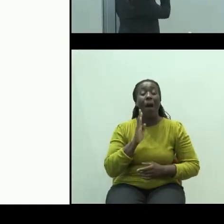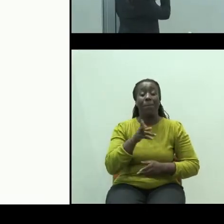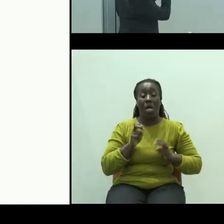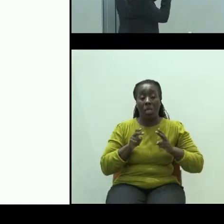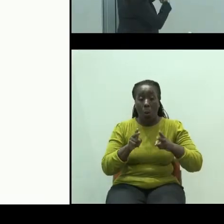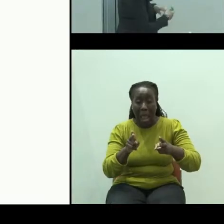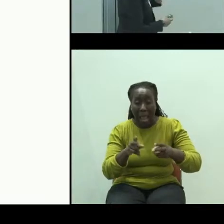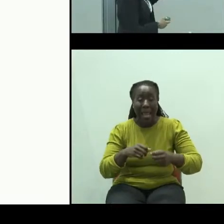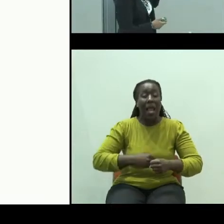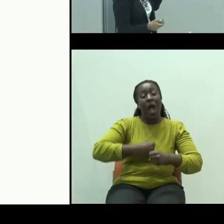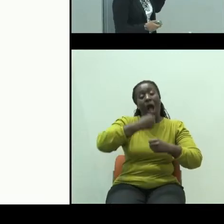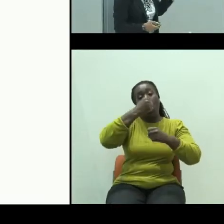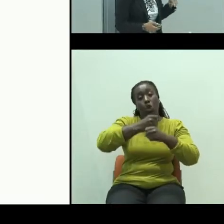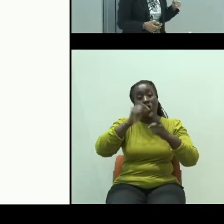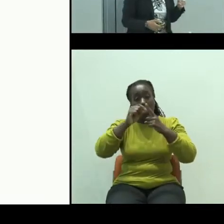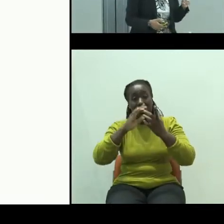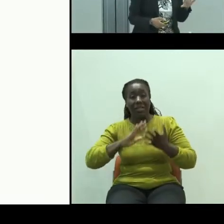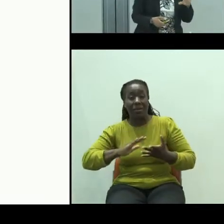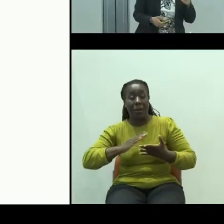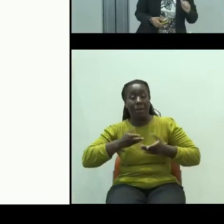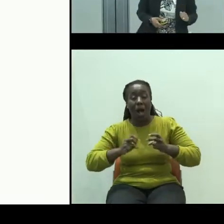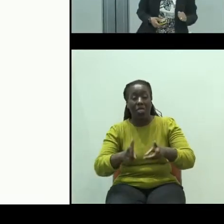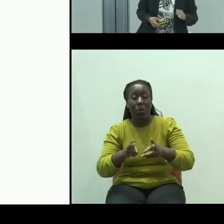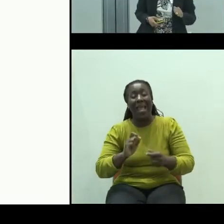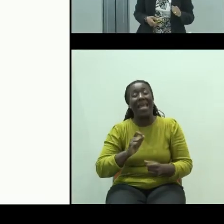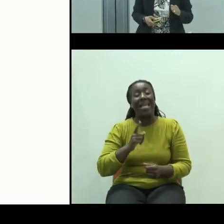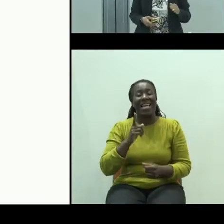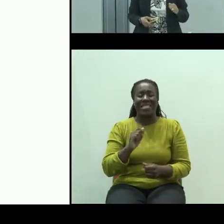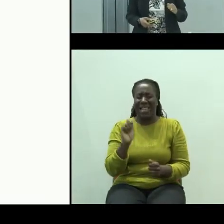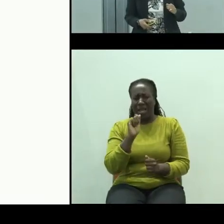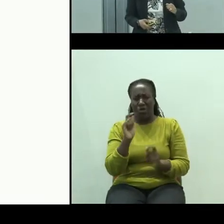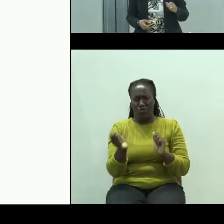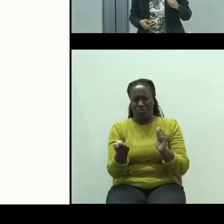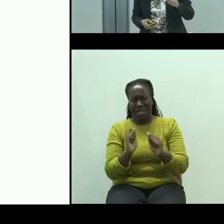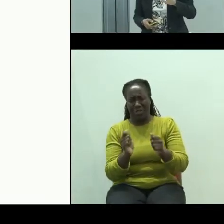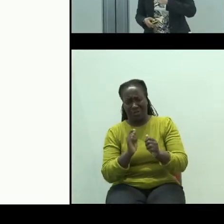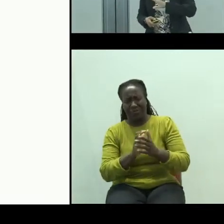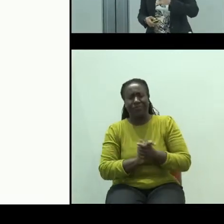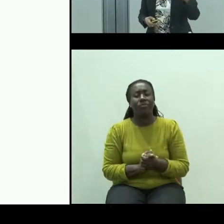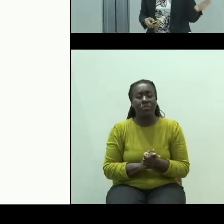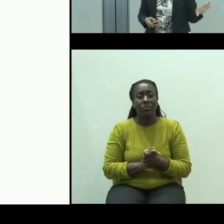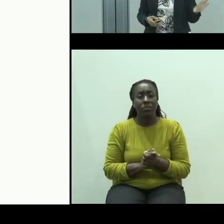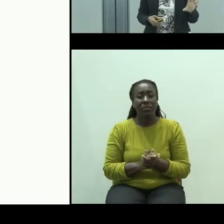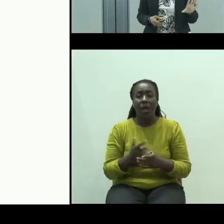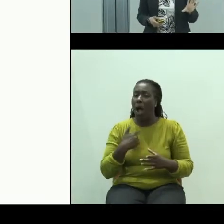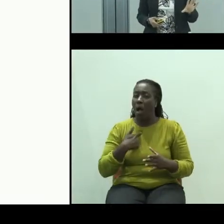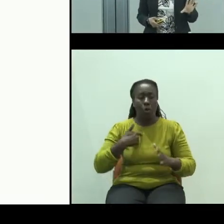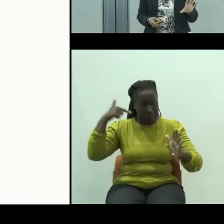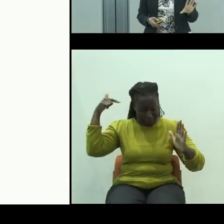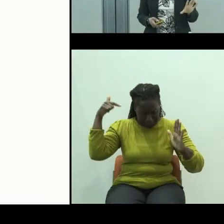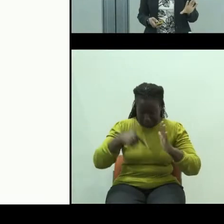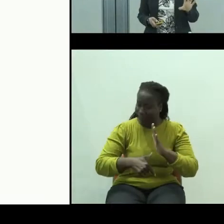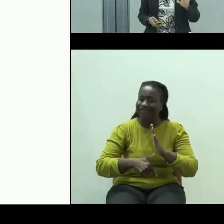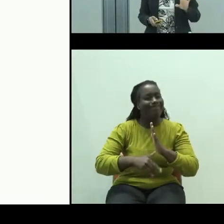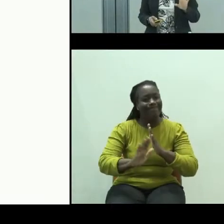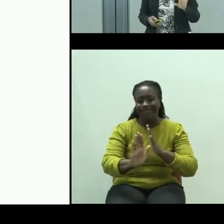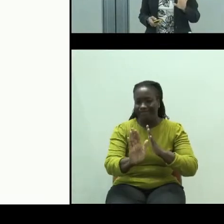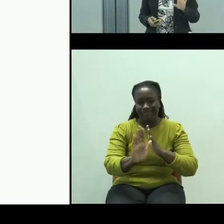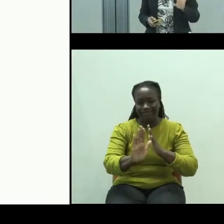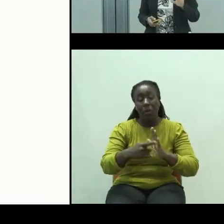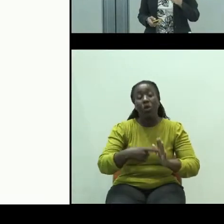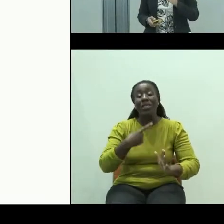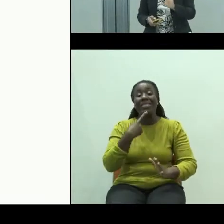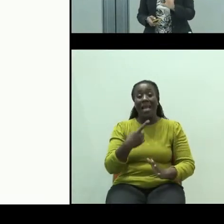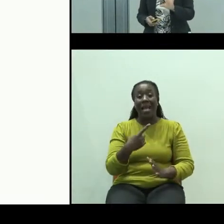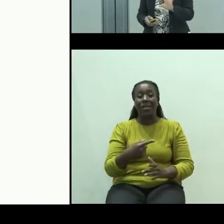phosphate pathway, there's a minor reaction to make a small amount of glucose 1-phosphate. I'm not going to go into a lot of details here, I'm just going to